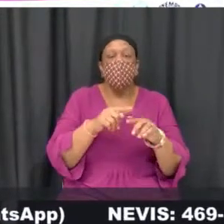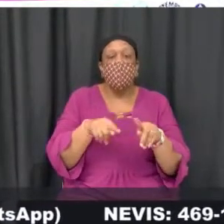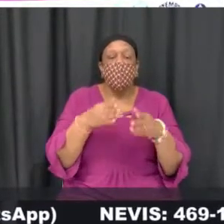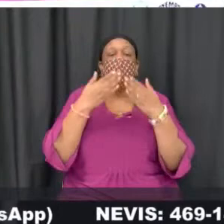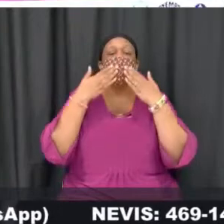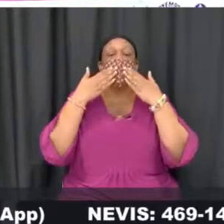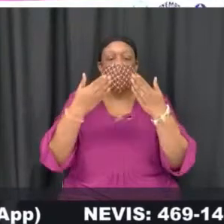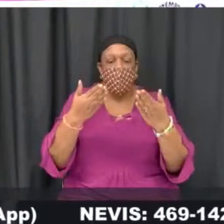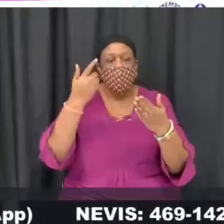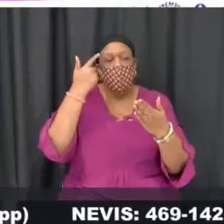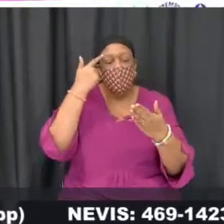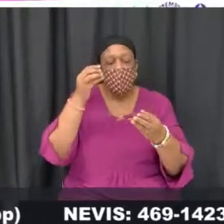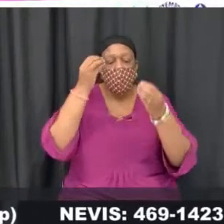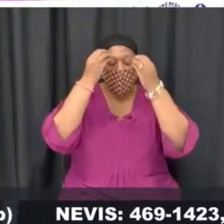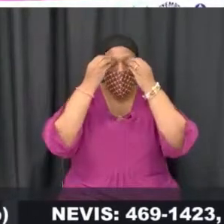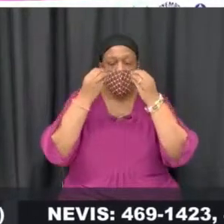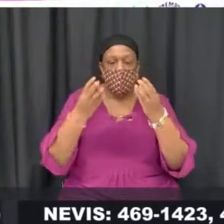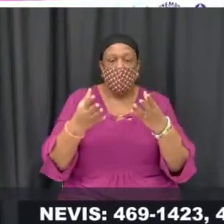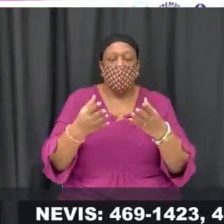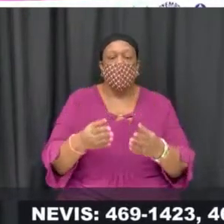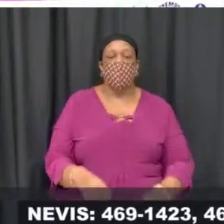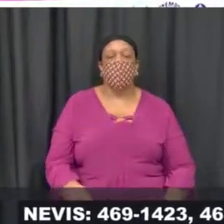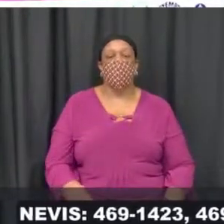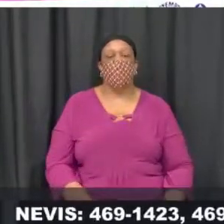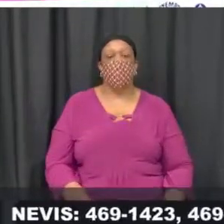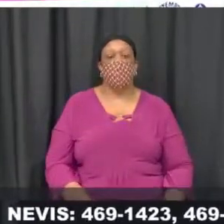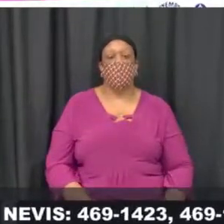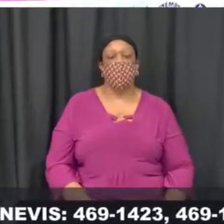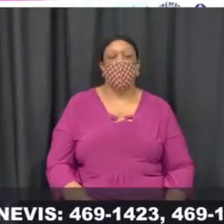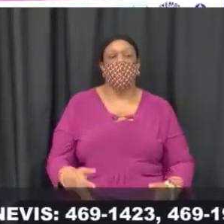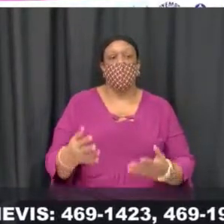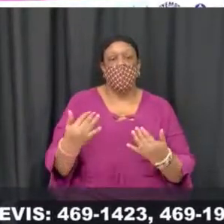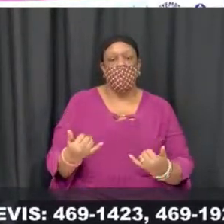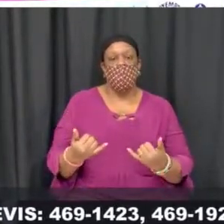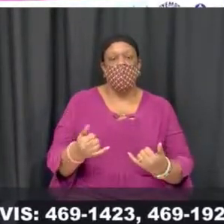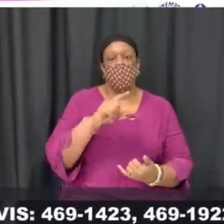and all the best. We now await your questions.